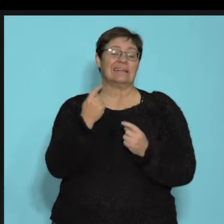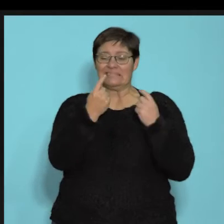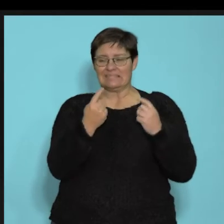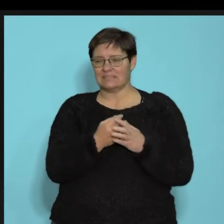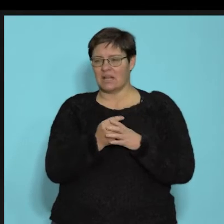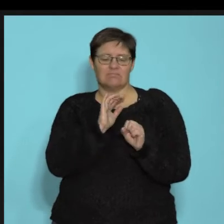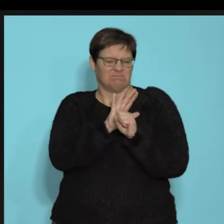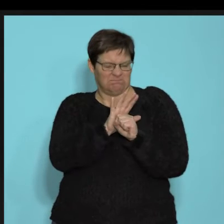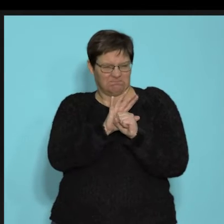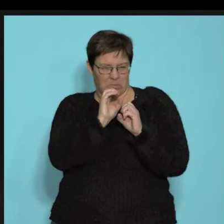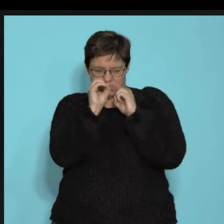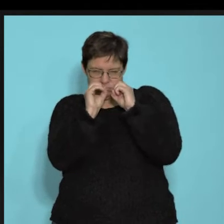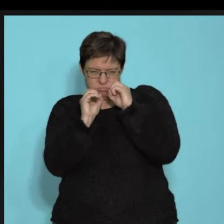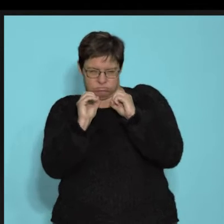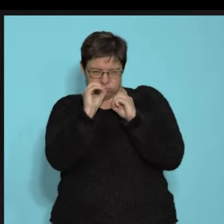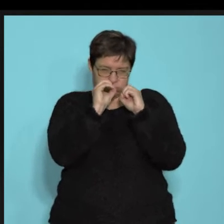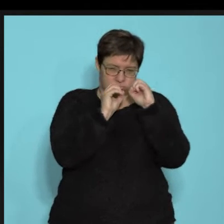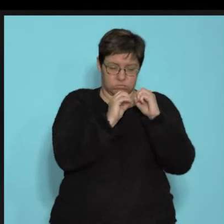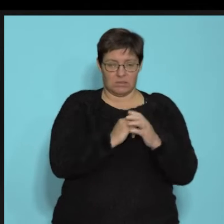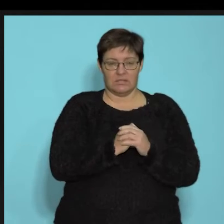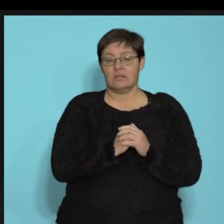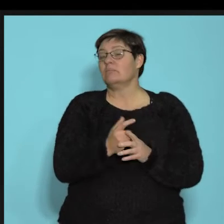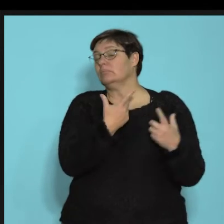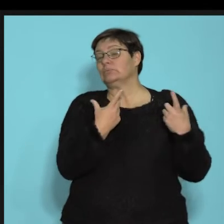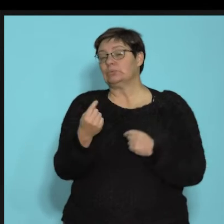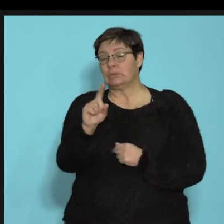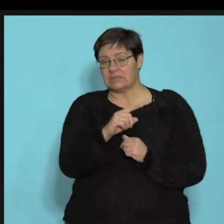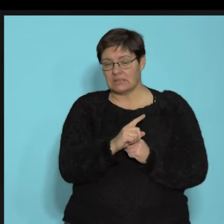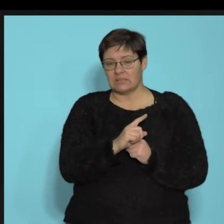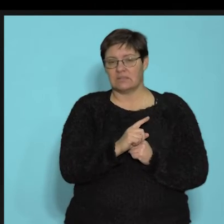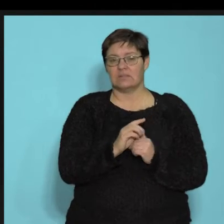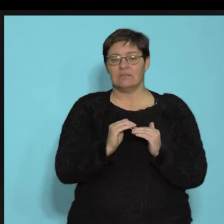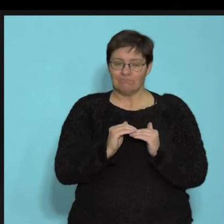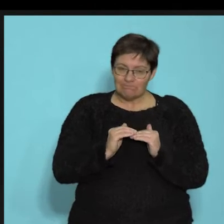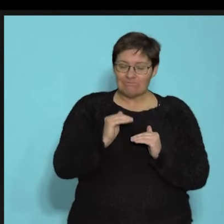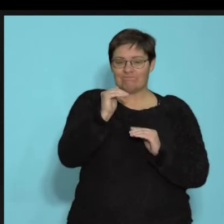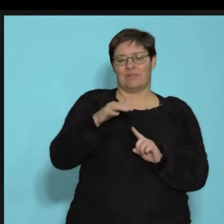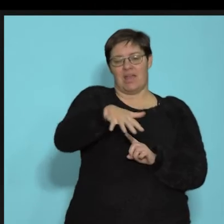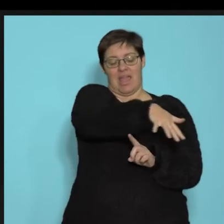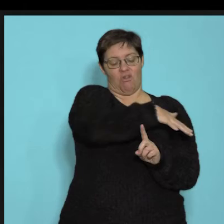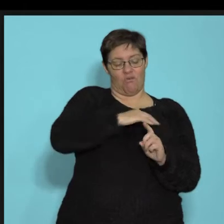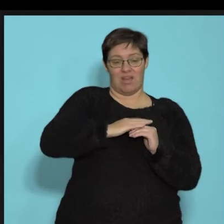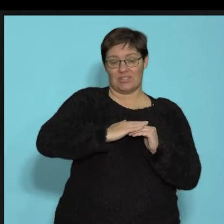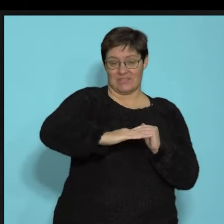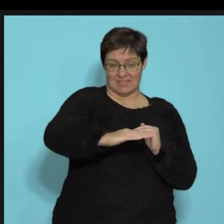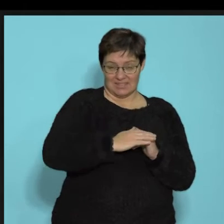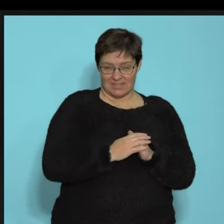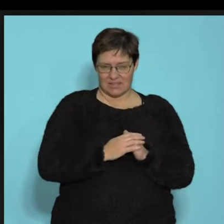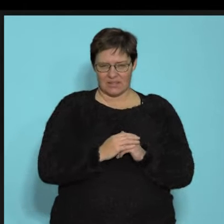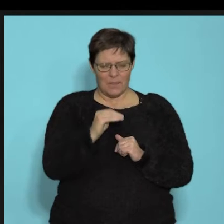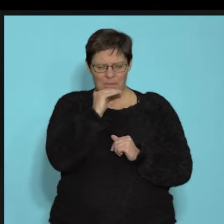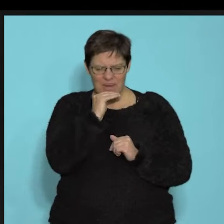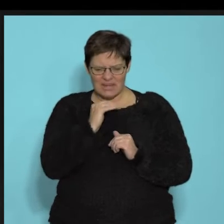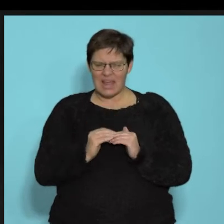these alveoli packed together over here, right? And what that does is it increases the surface area. And what does it mean